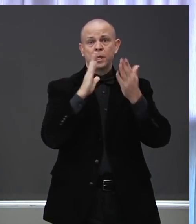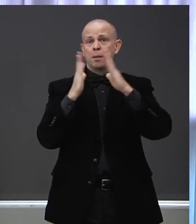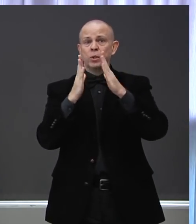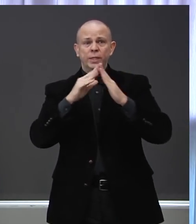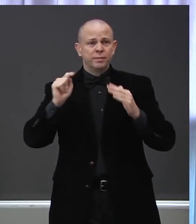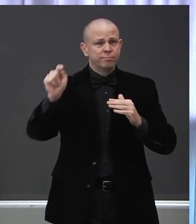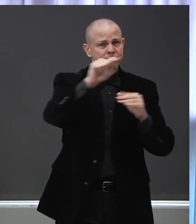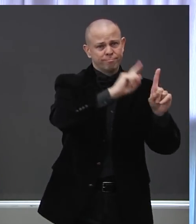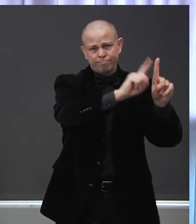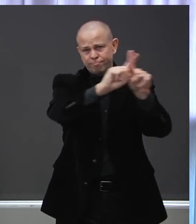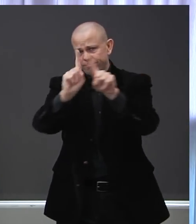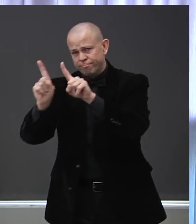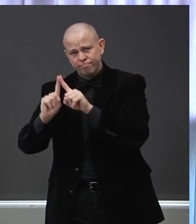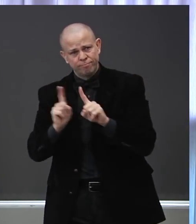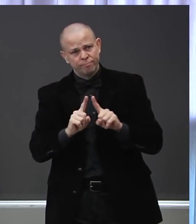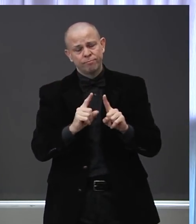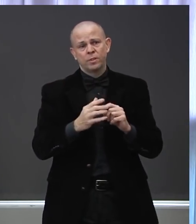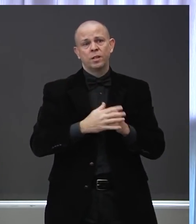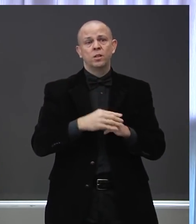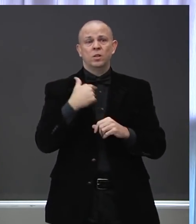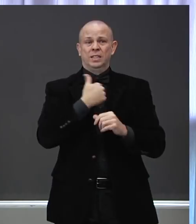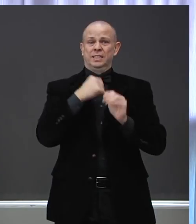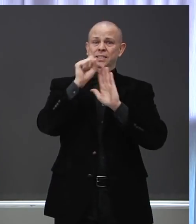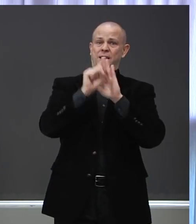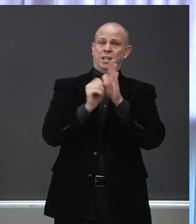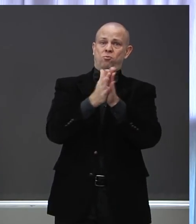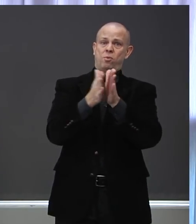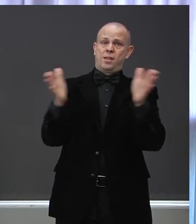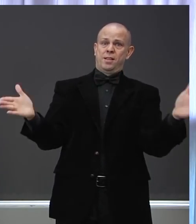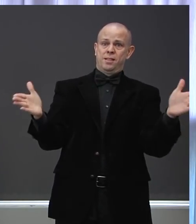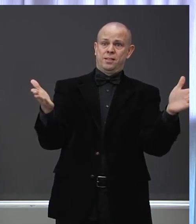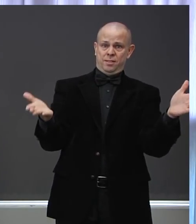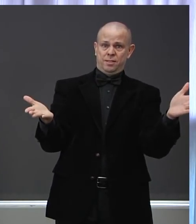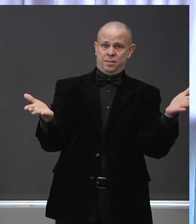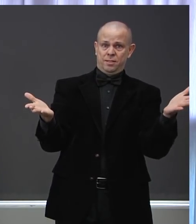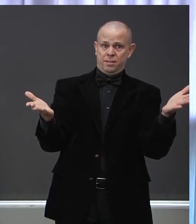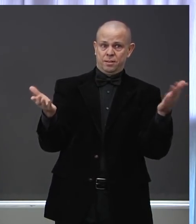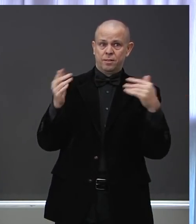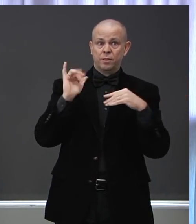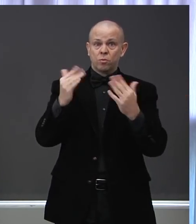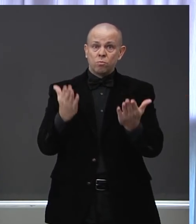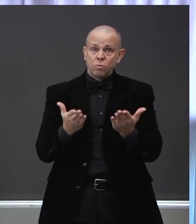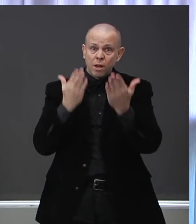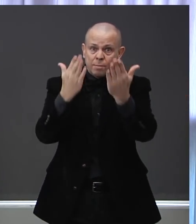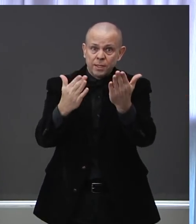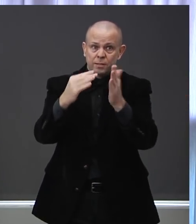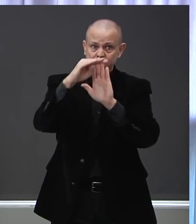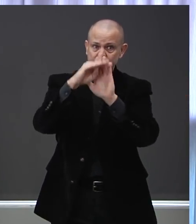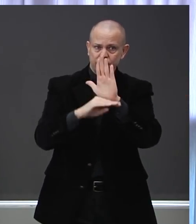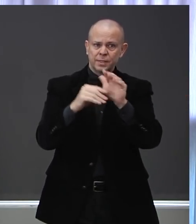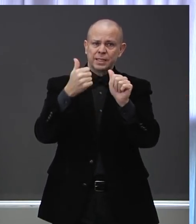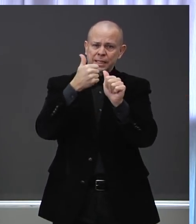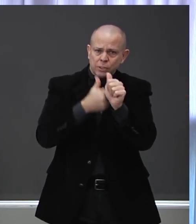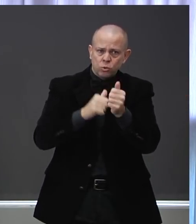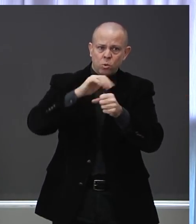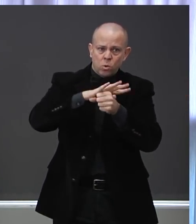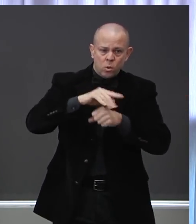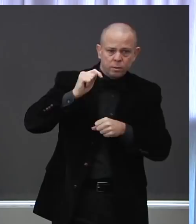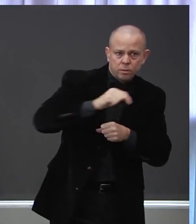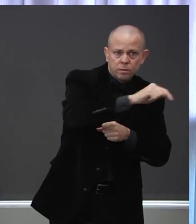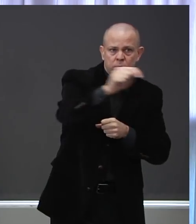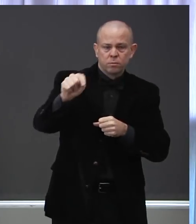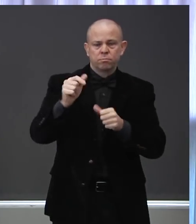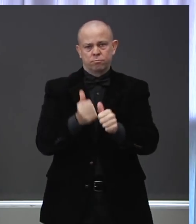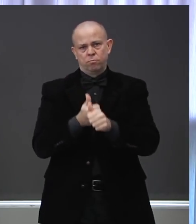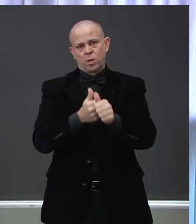provide a statewide framework, but local decision-making is a crucial part of the Ready Schools Safe Learners guidance. We